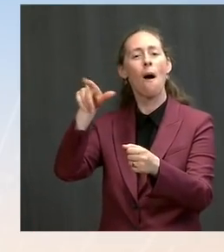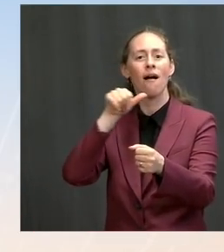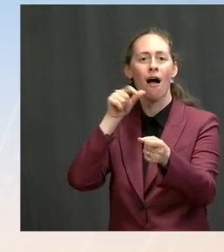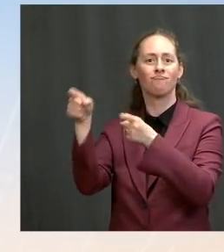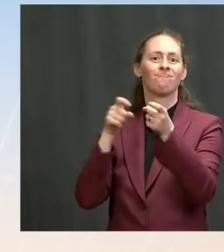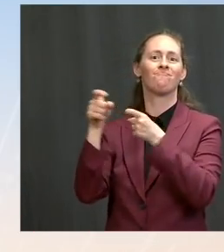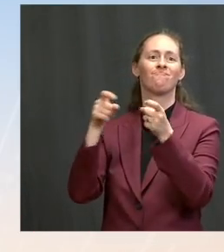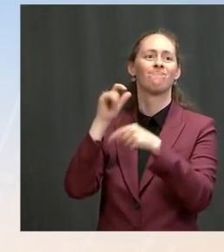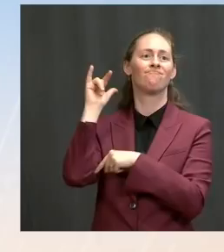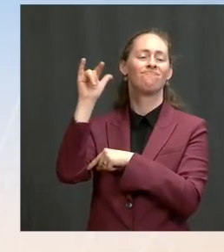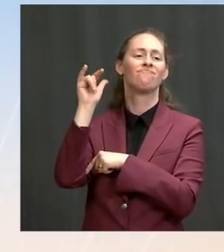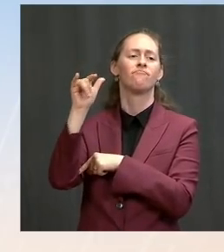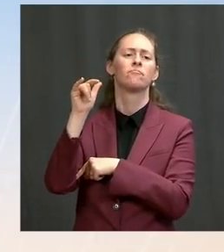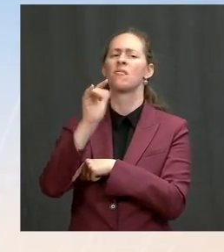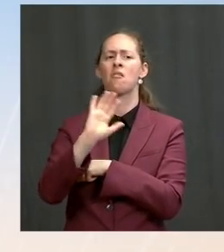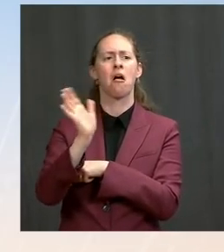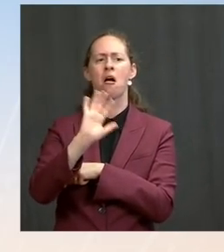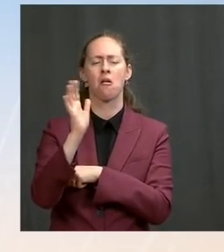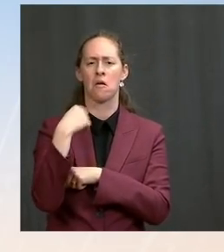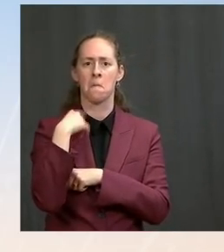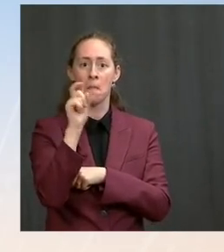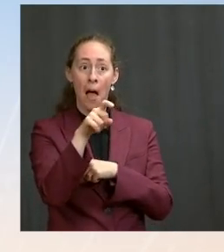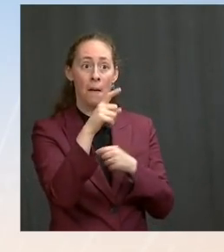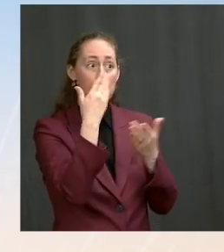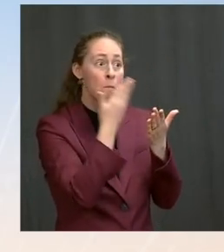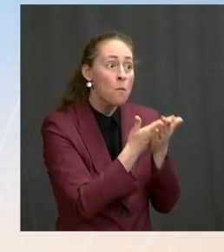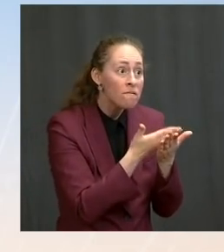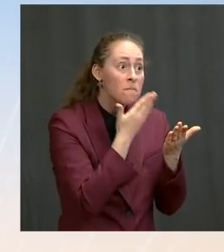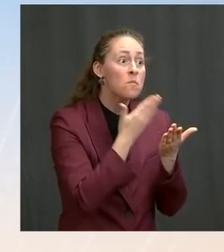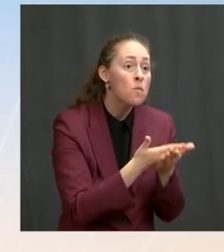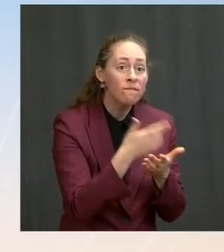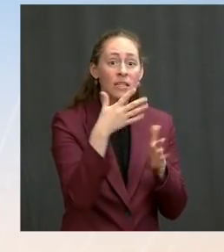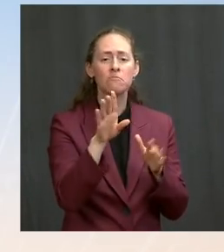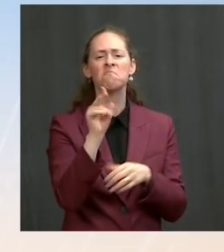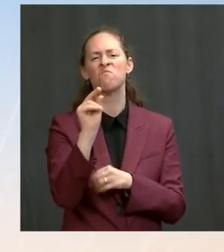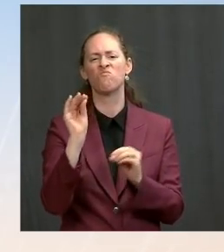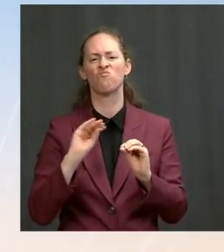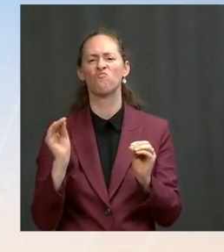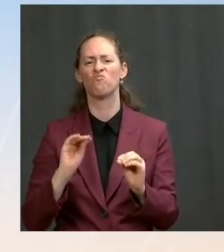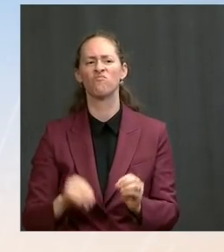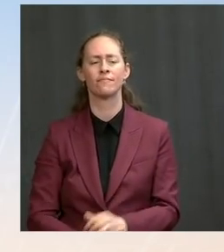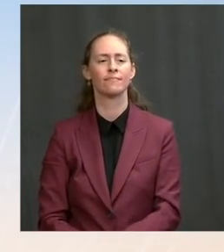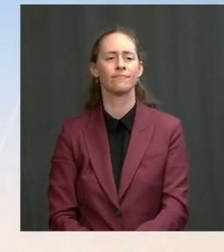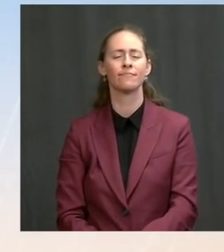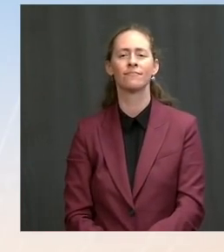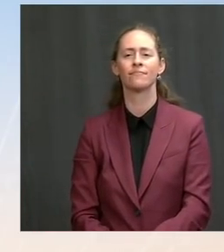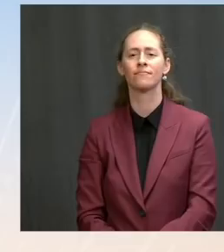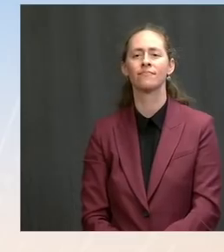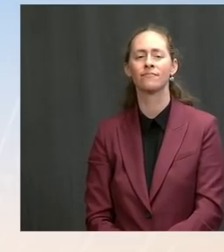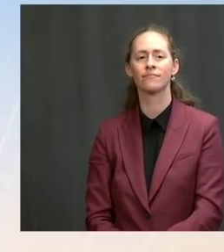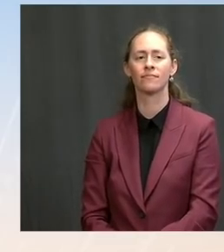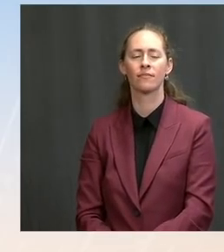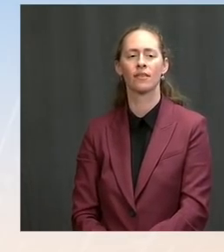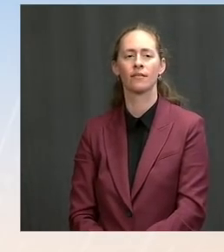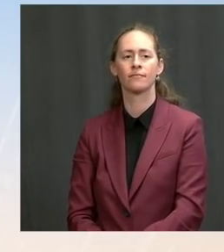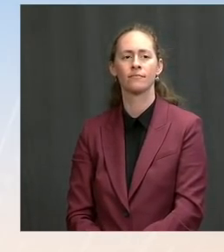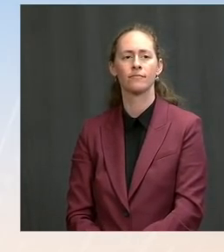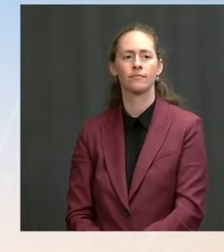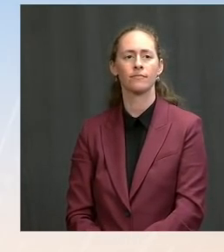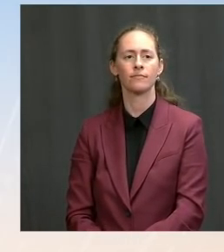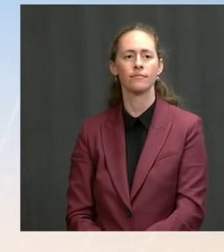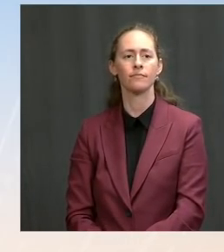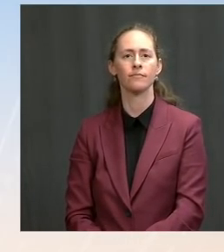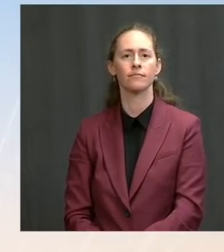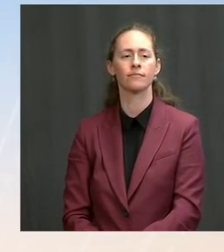intention. Go ahead, Anita. I just wanted to go back to the infrastructure bill. Sure. So my colleagues had some